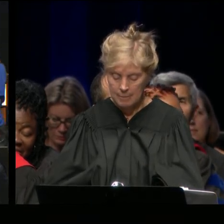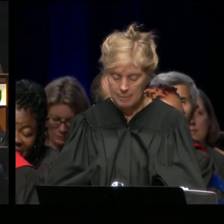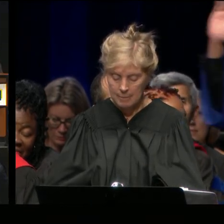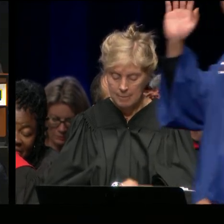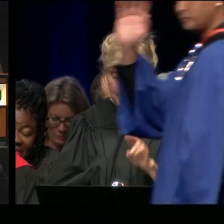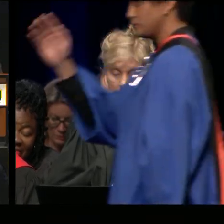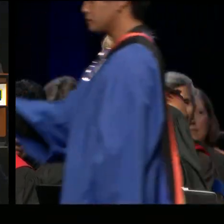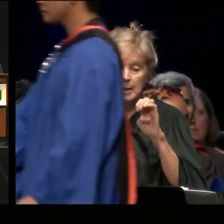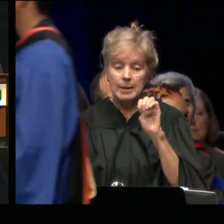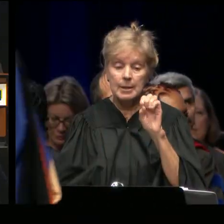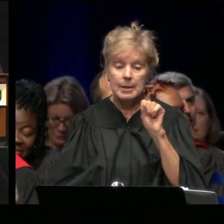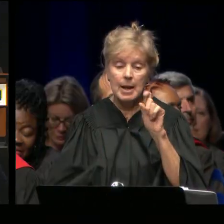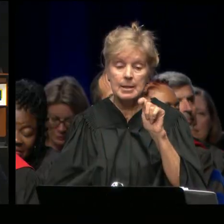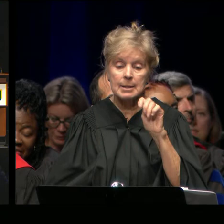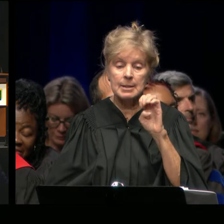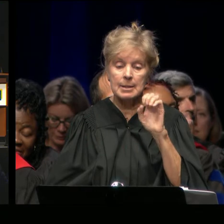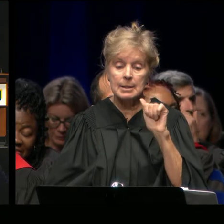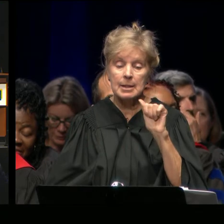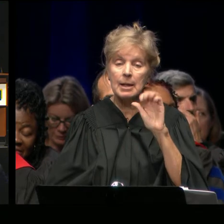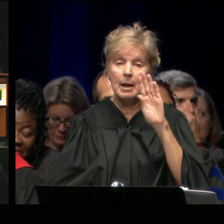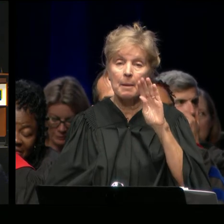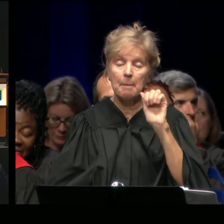Nesty Bagang.